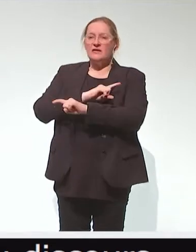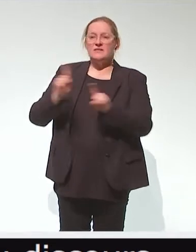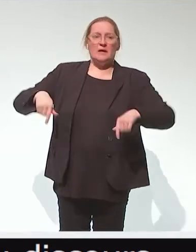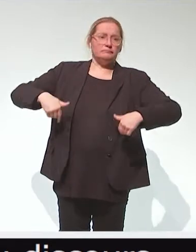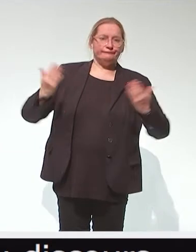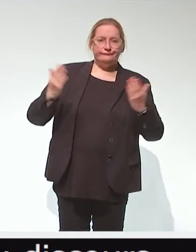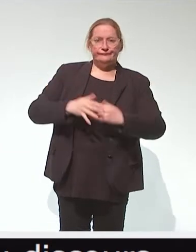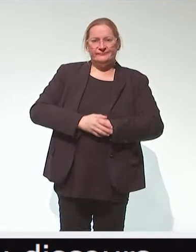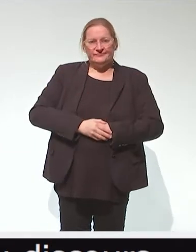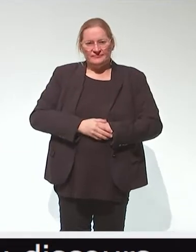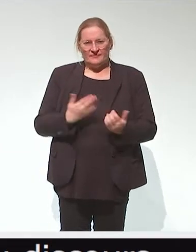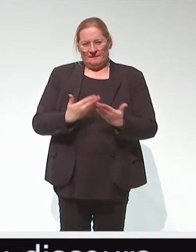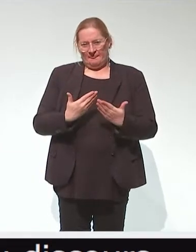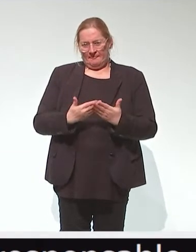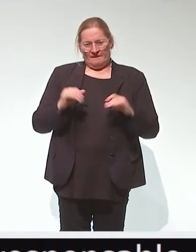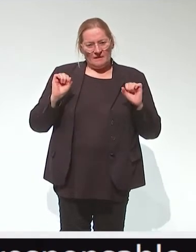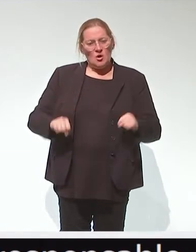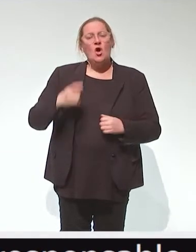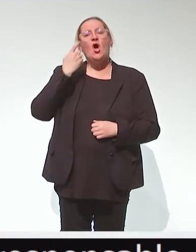person.